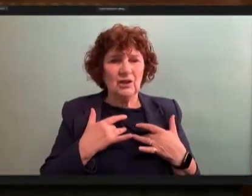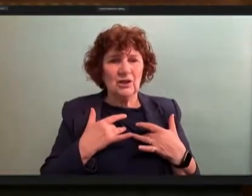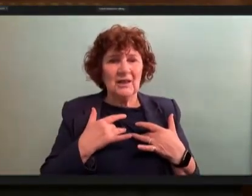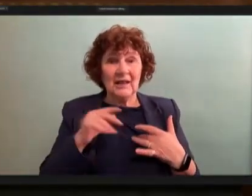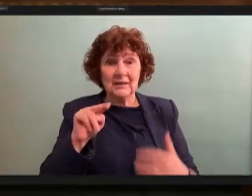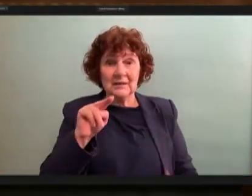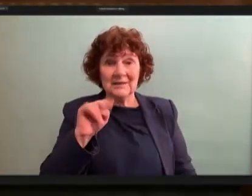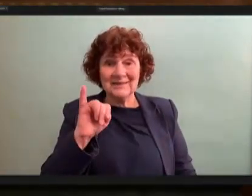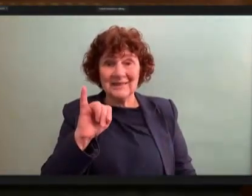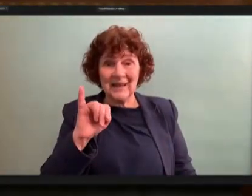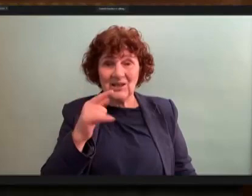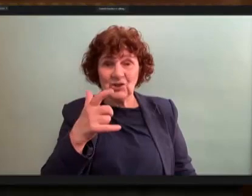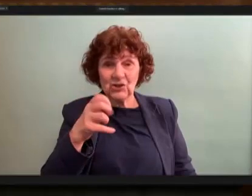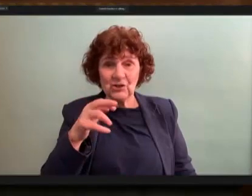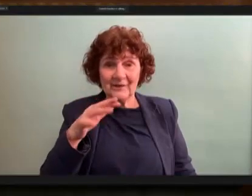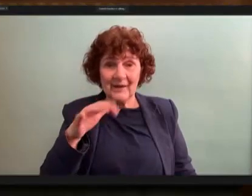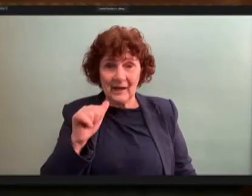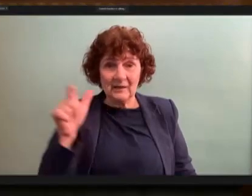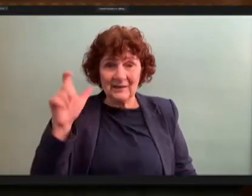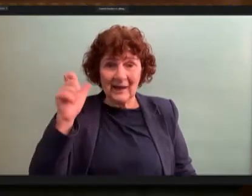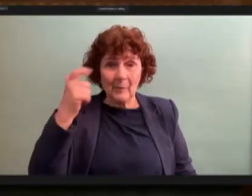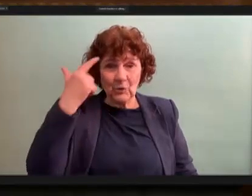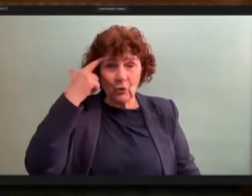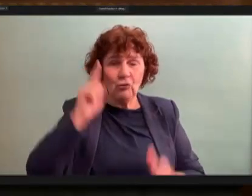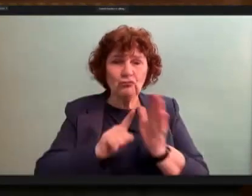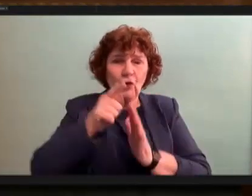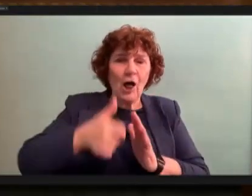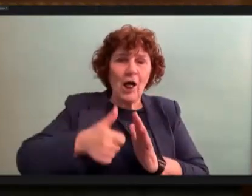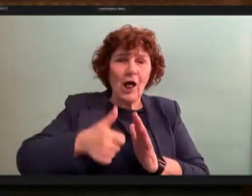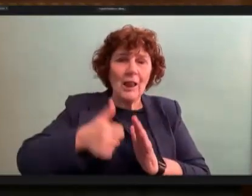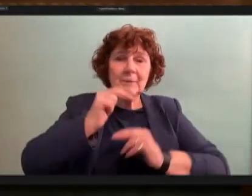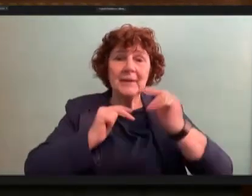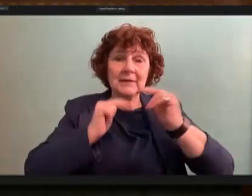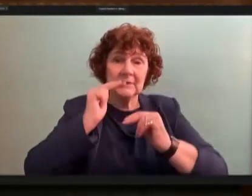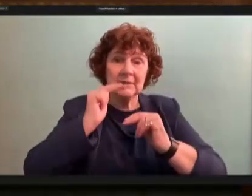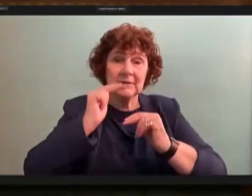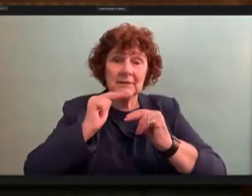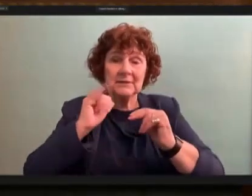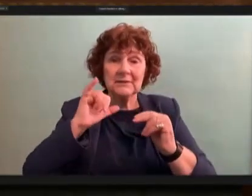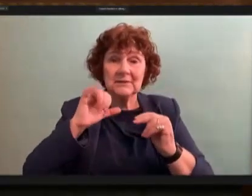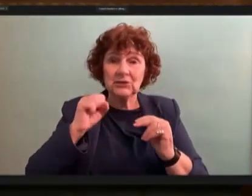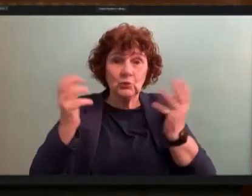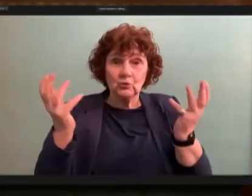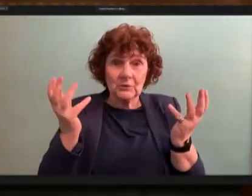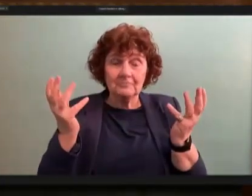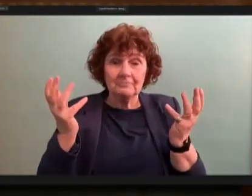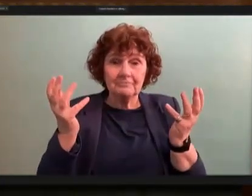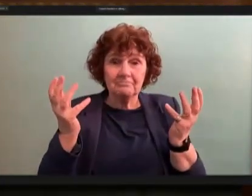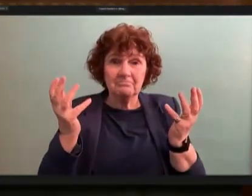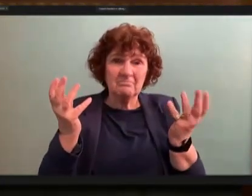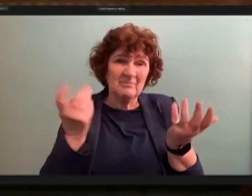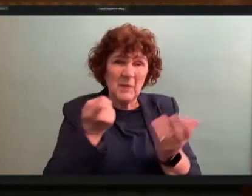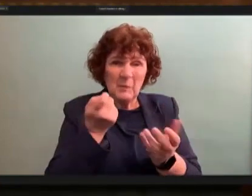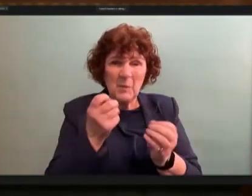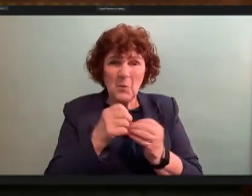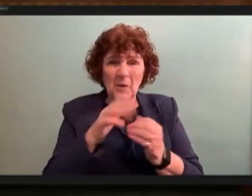the capital of Nigeria, the tallest building is just over 300 feet.